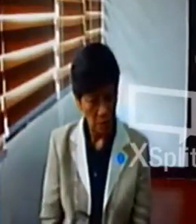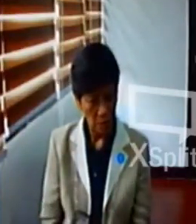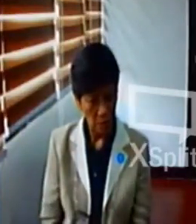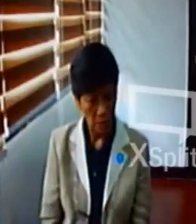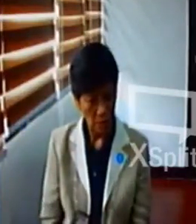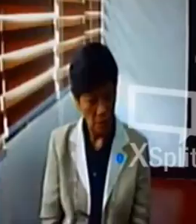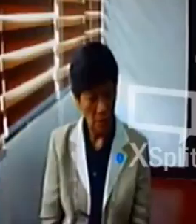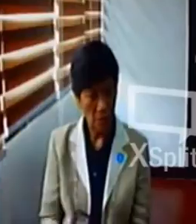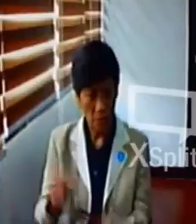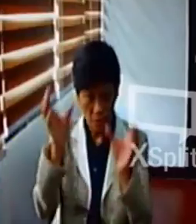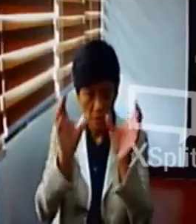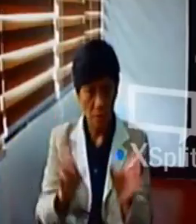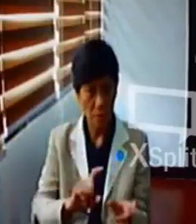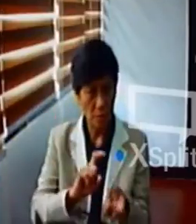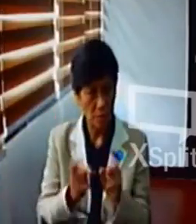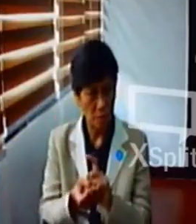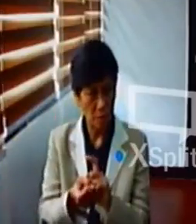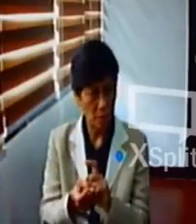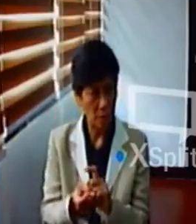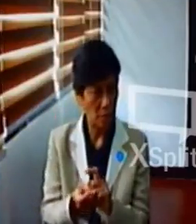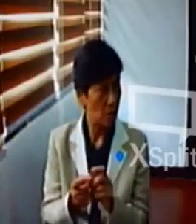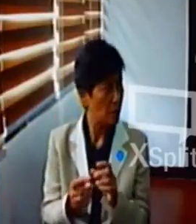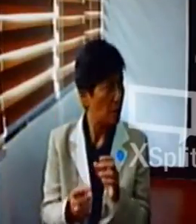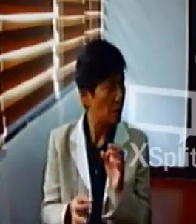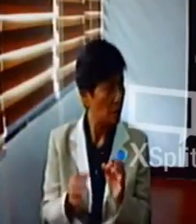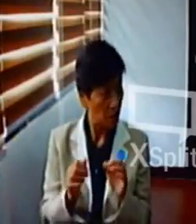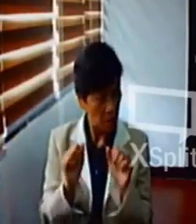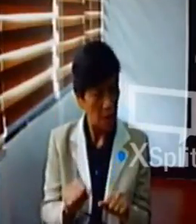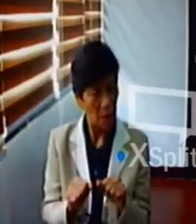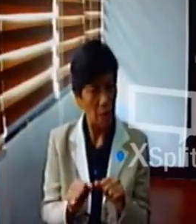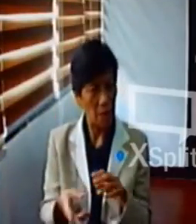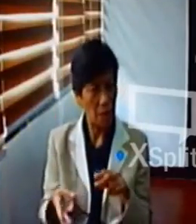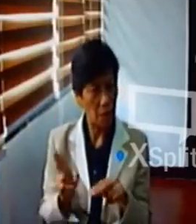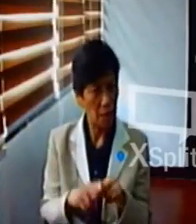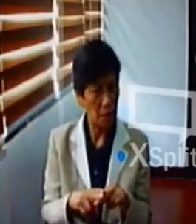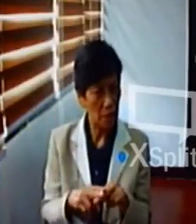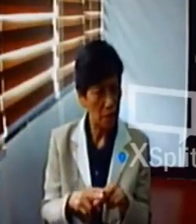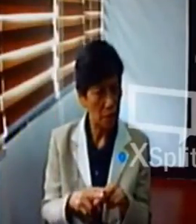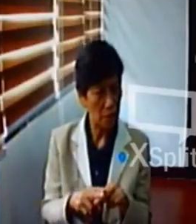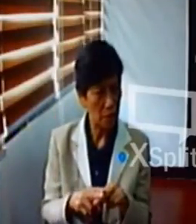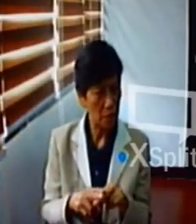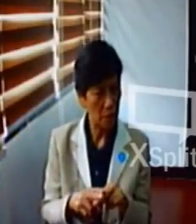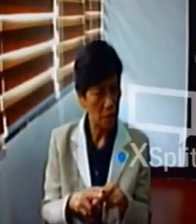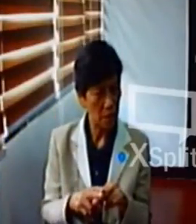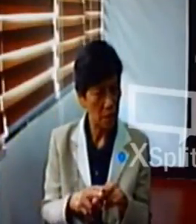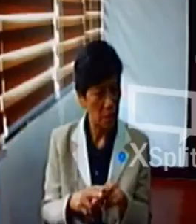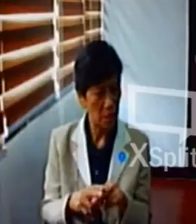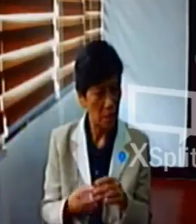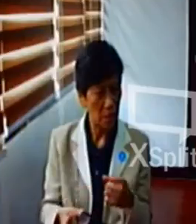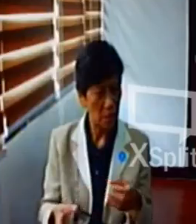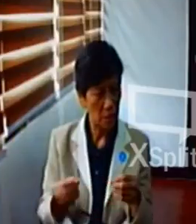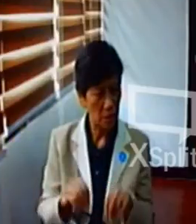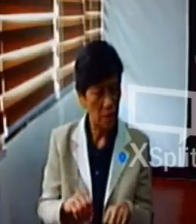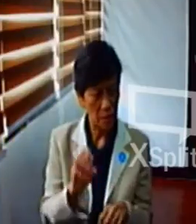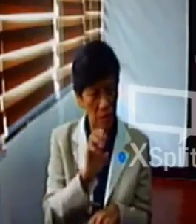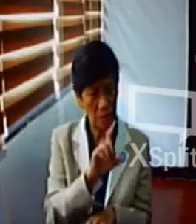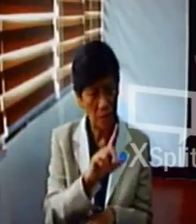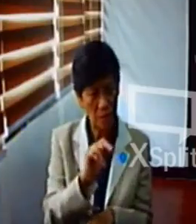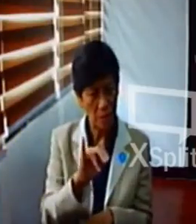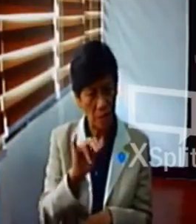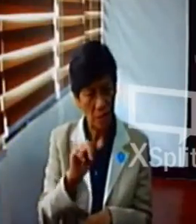climate change will, if you like, aggravate the occurrence of El Nino and probably make it